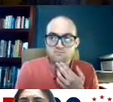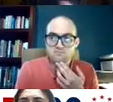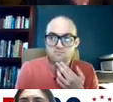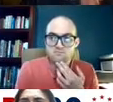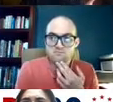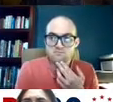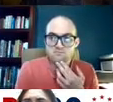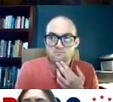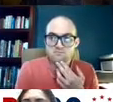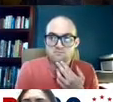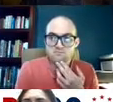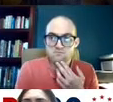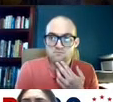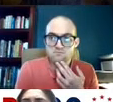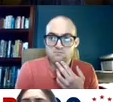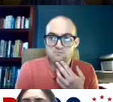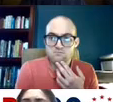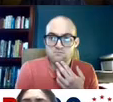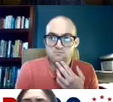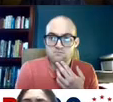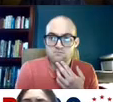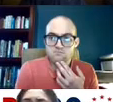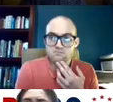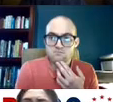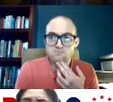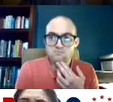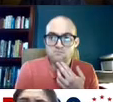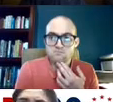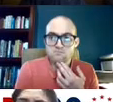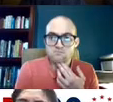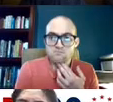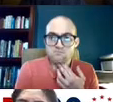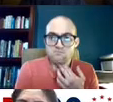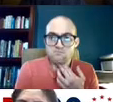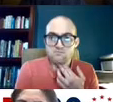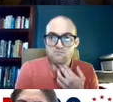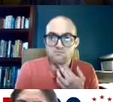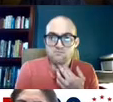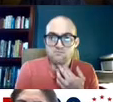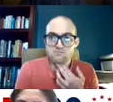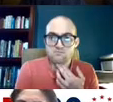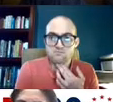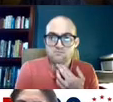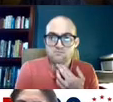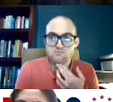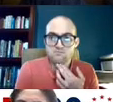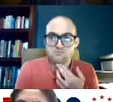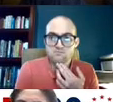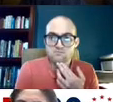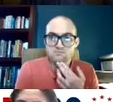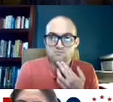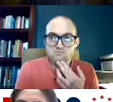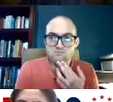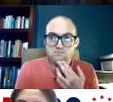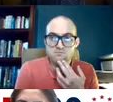a variety of different topics. Oops, I think I just, let me get that out of there. Okay.